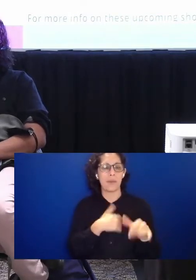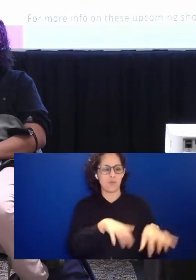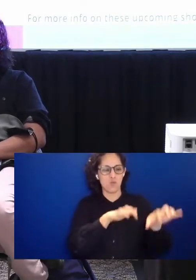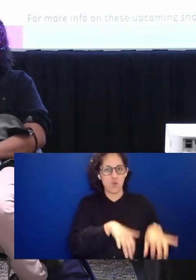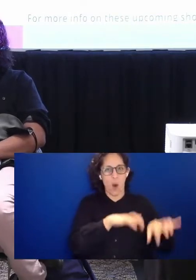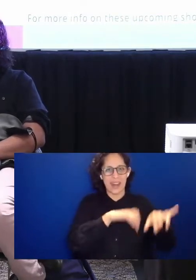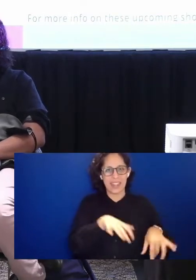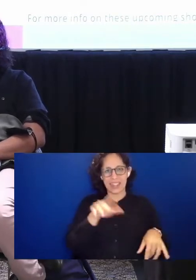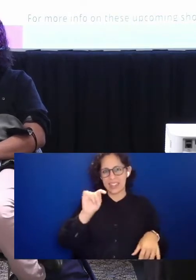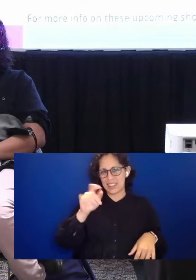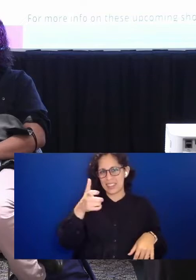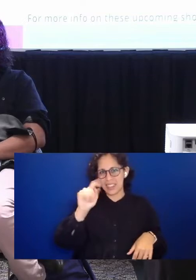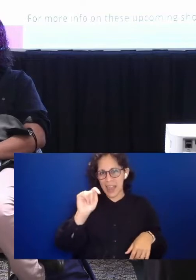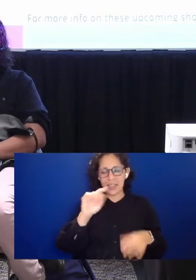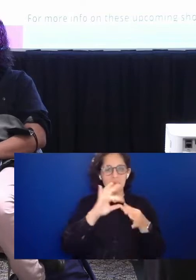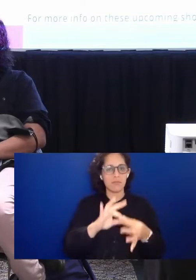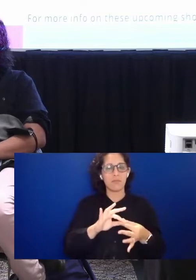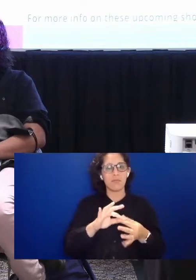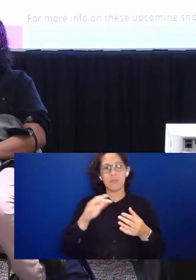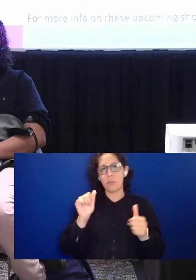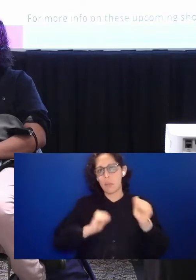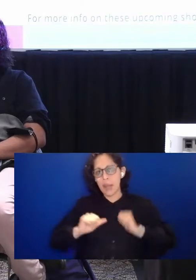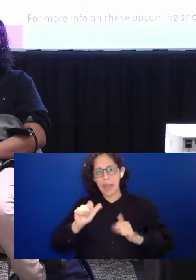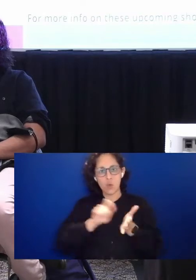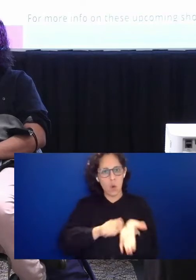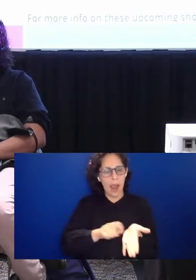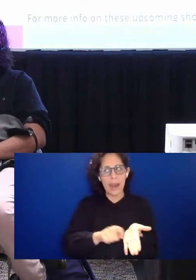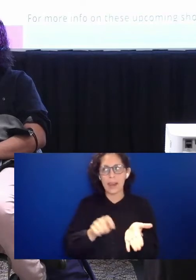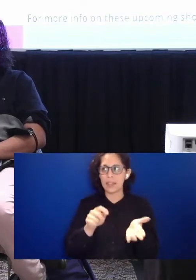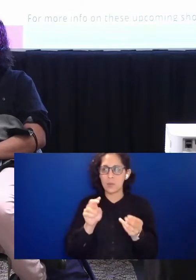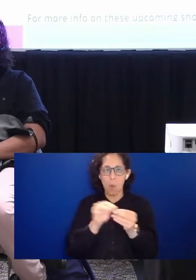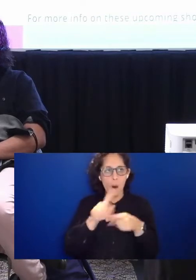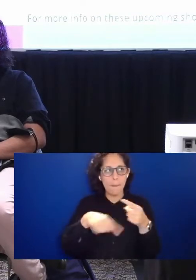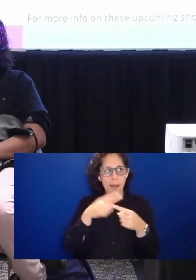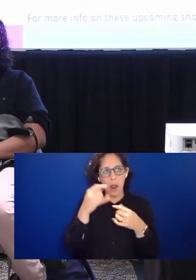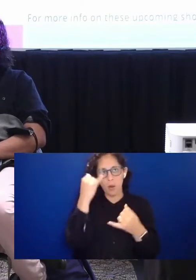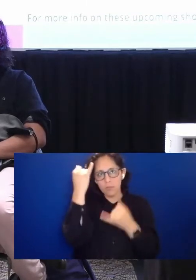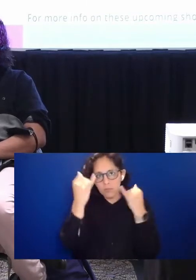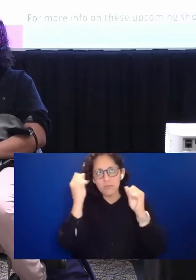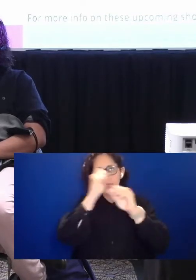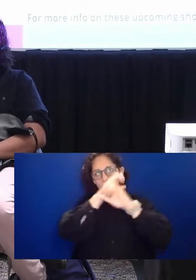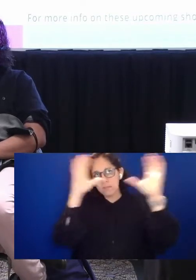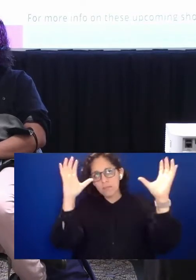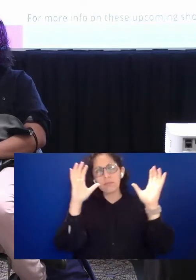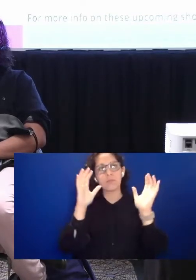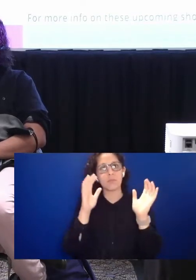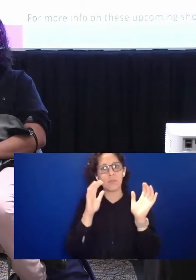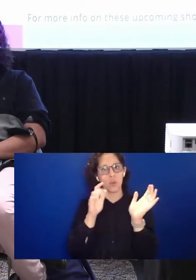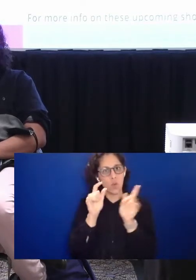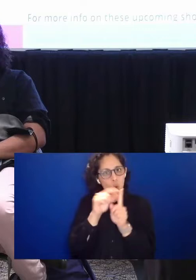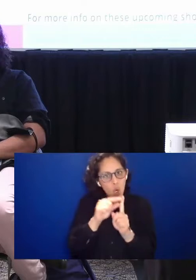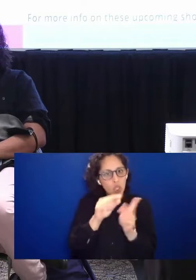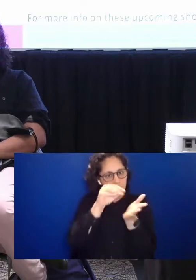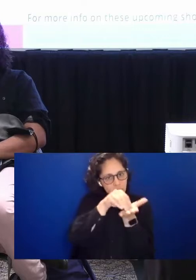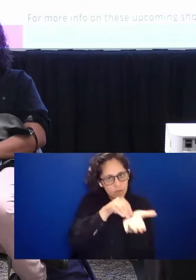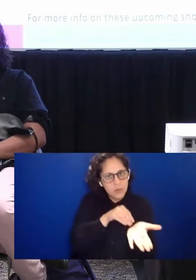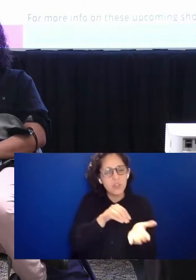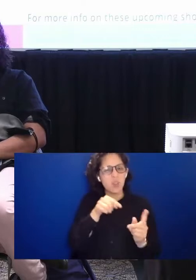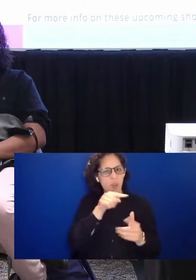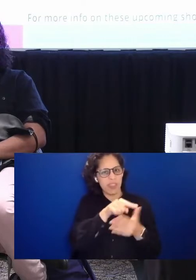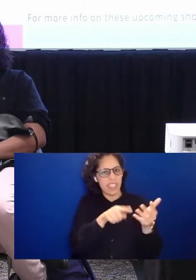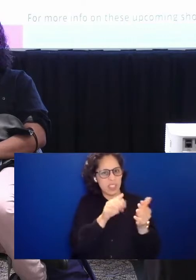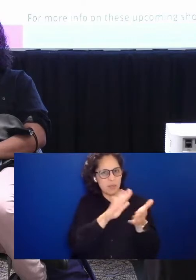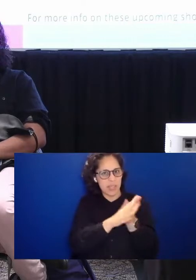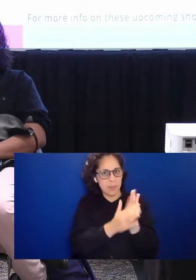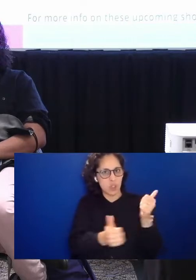and I'm thinking about arc, and I'm thinking about beats. And those things become dominant. So then like I just kind of try to let those two things